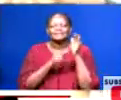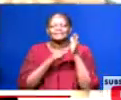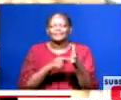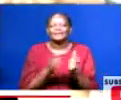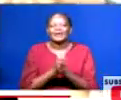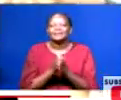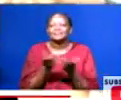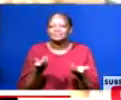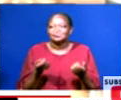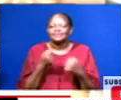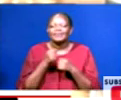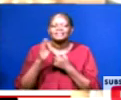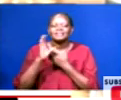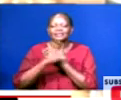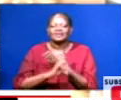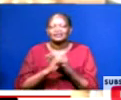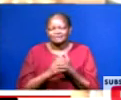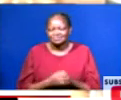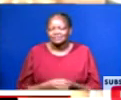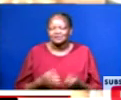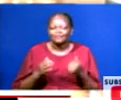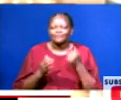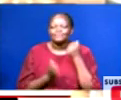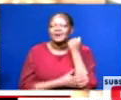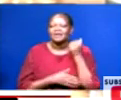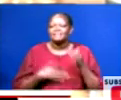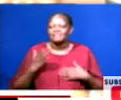the country to immoral practices.